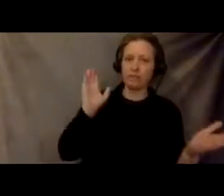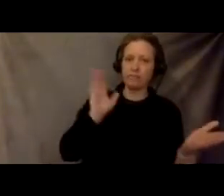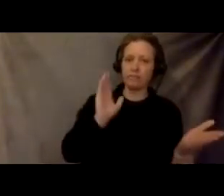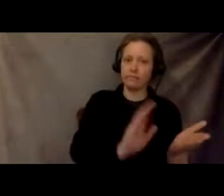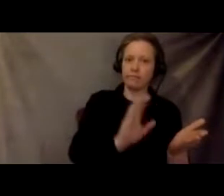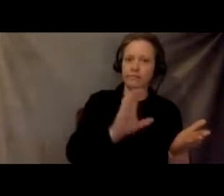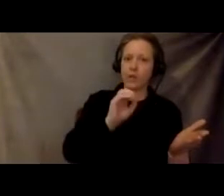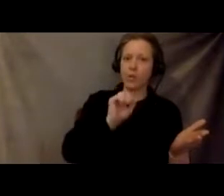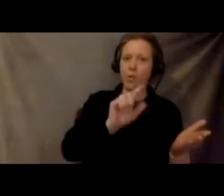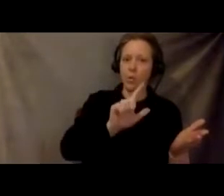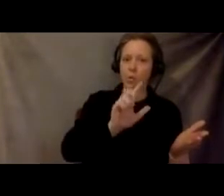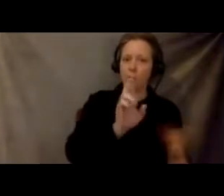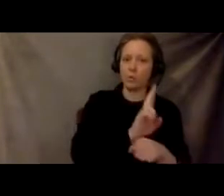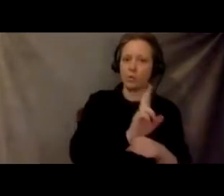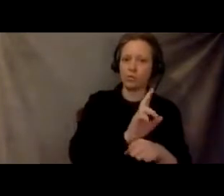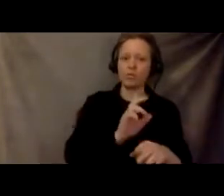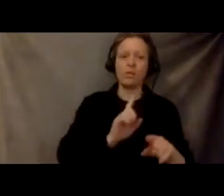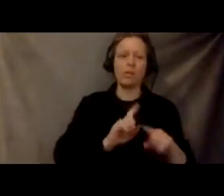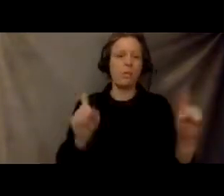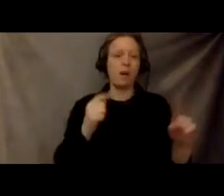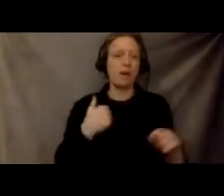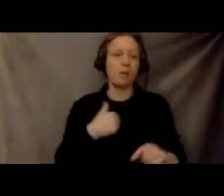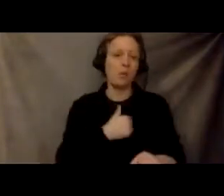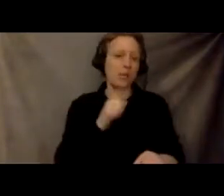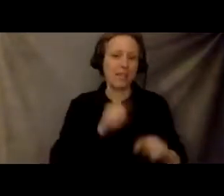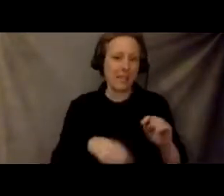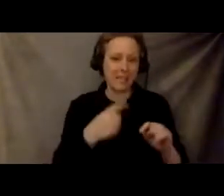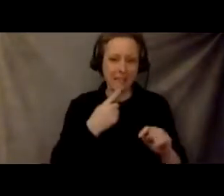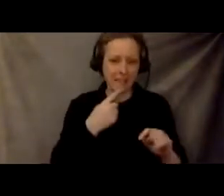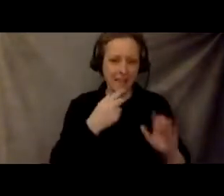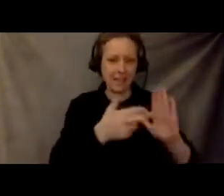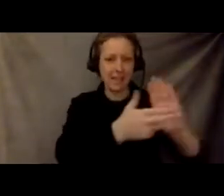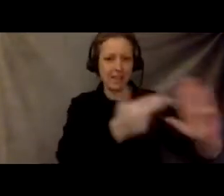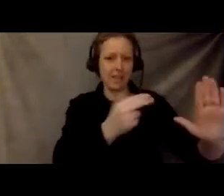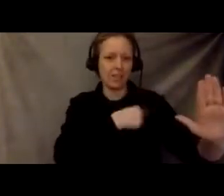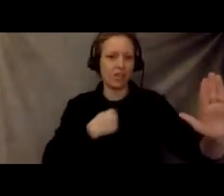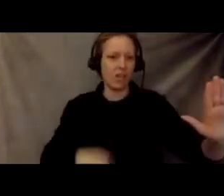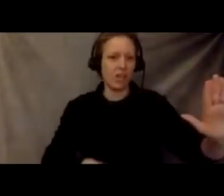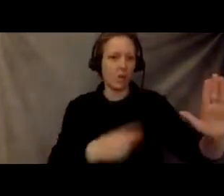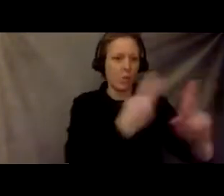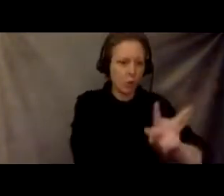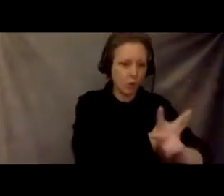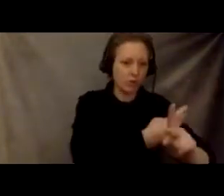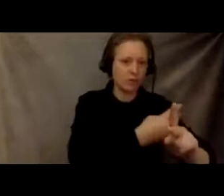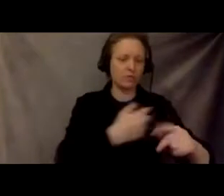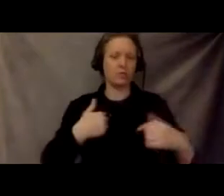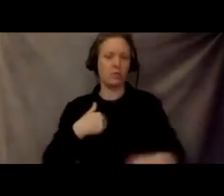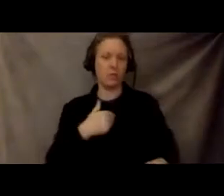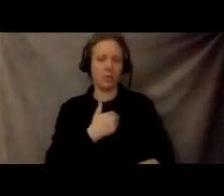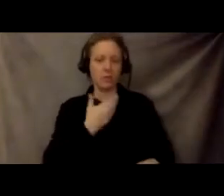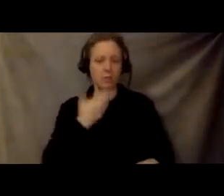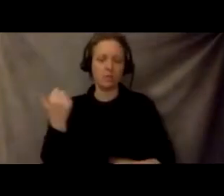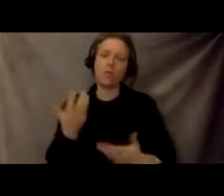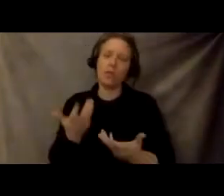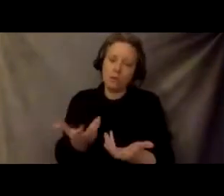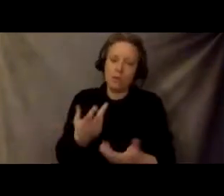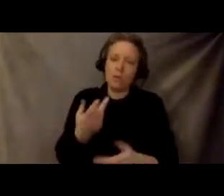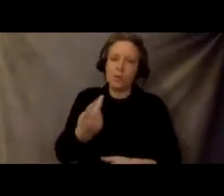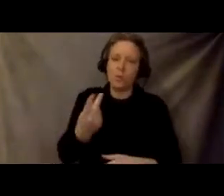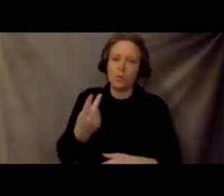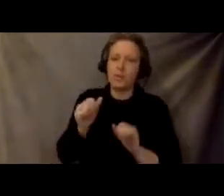can say that China's the worst and we're the best. Well, for sure. Well, we can have different opinions, but